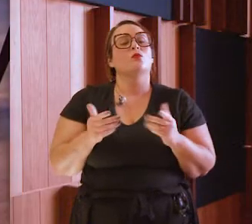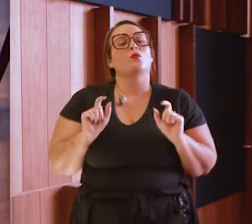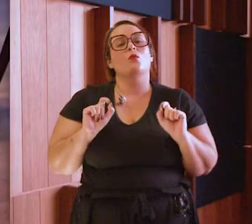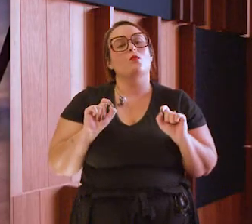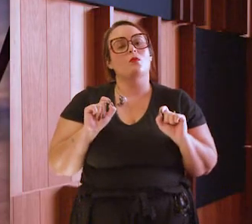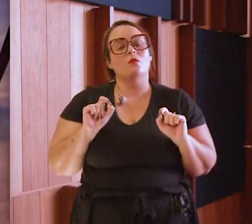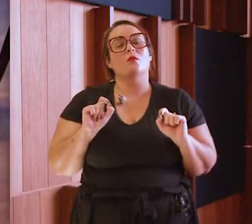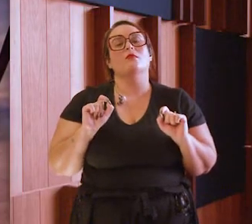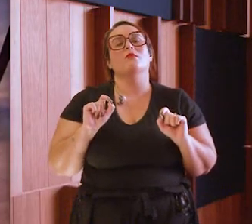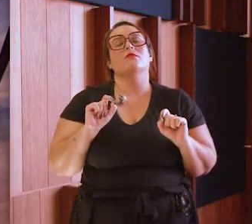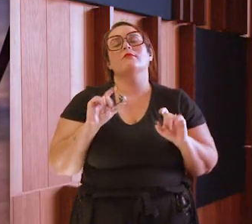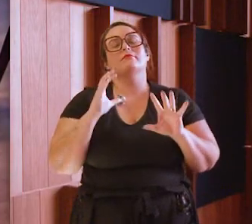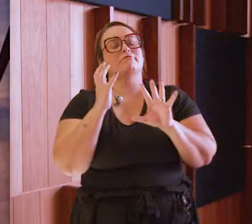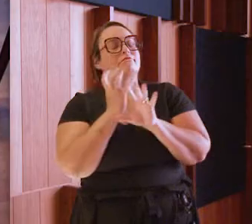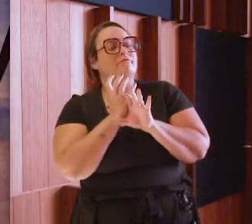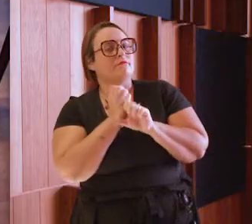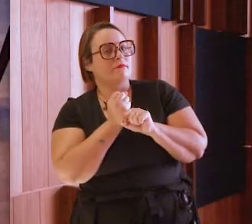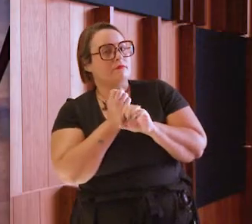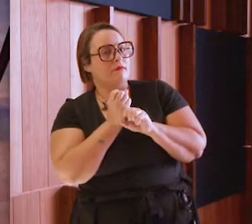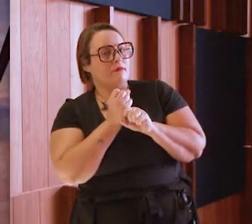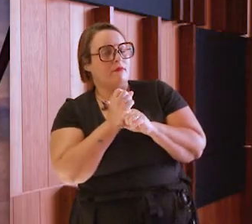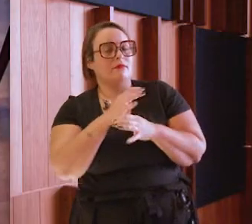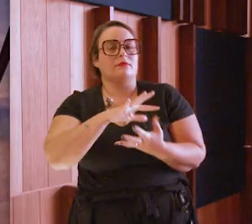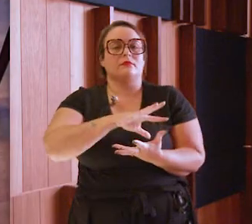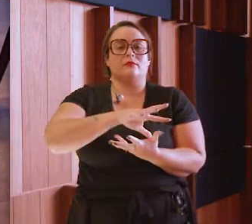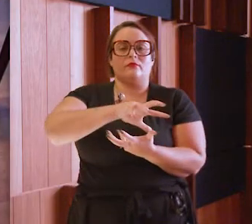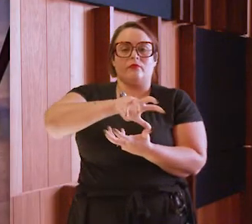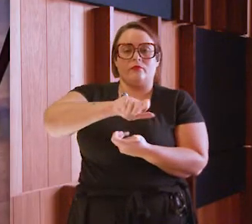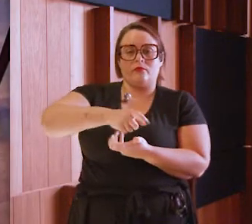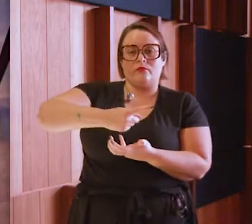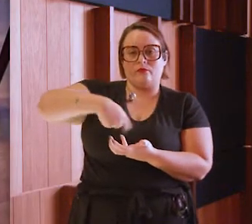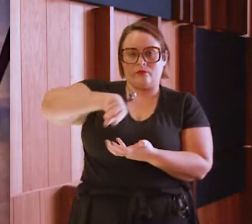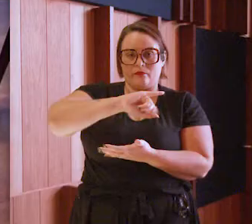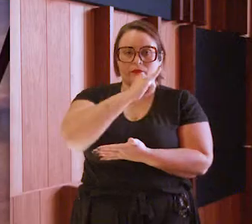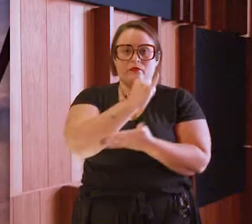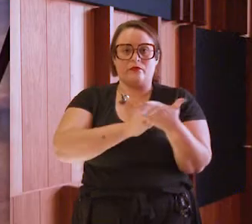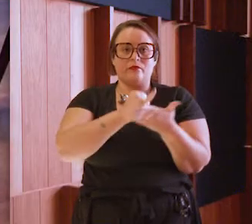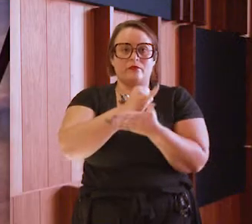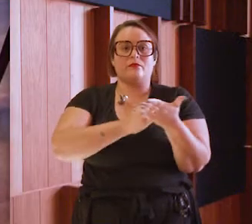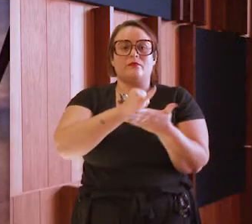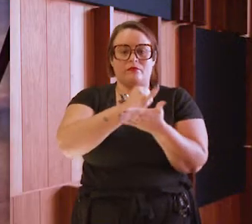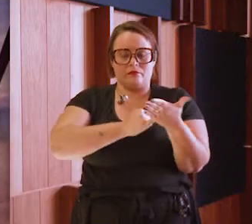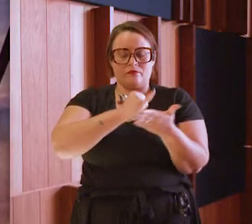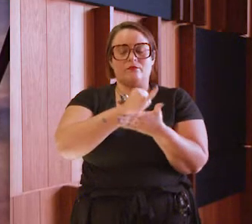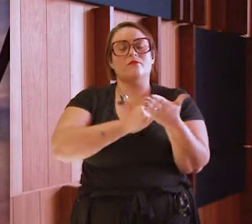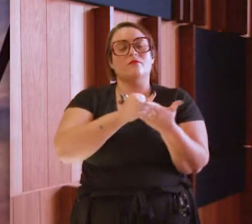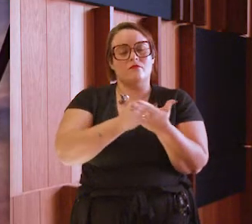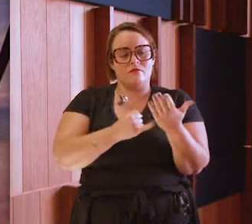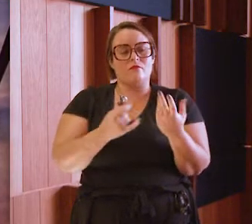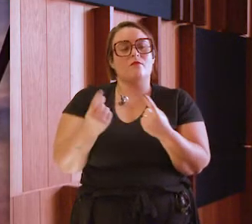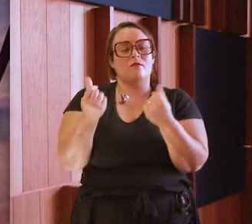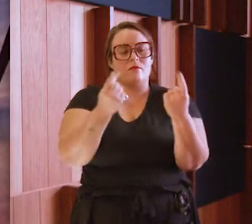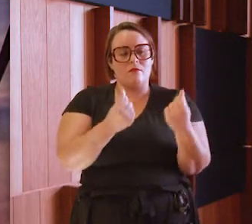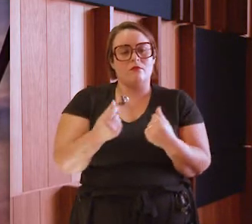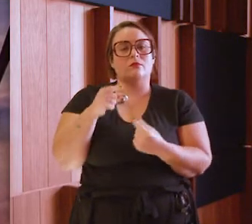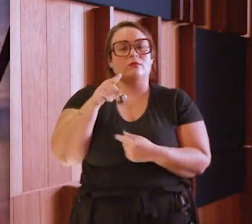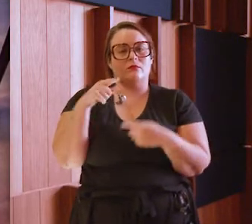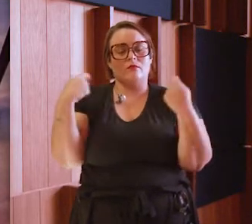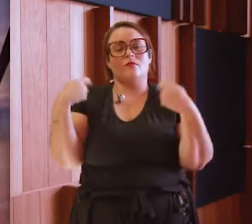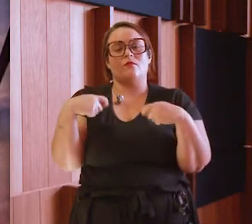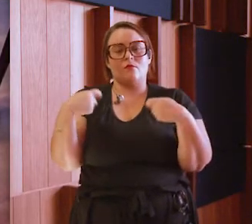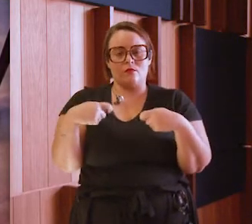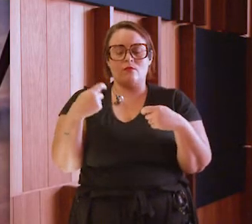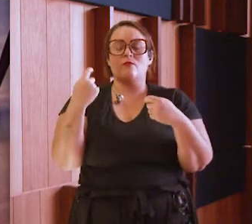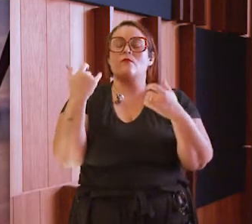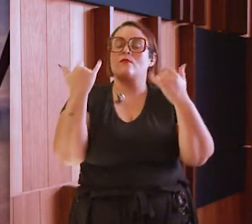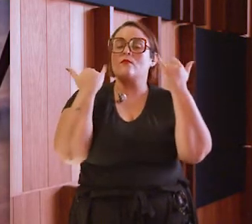which requires a number of adjustments and a whole lot of data to be able to do these calcs, it allows you to use your country-by-country reports